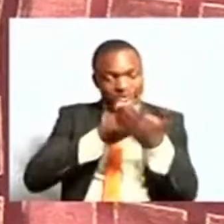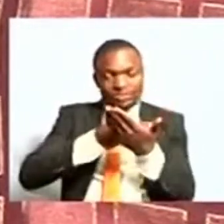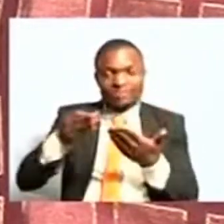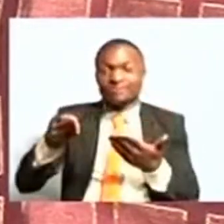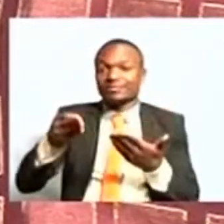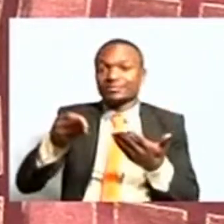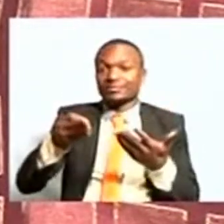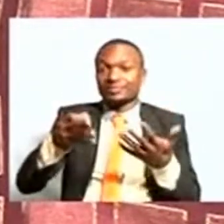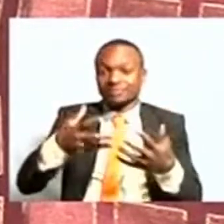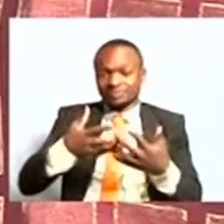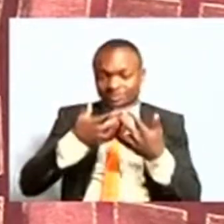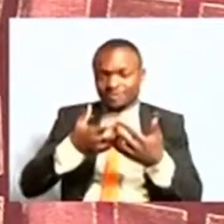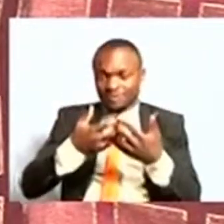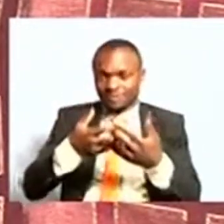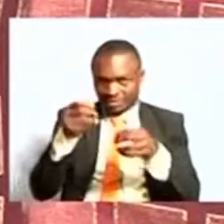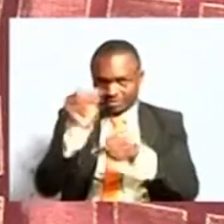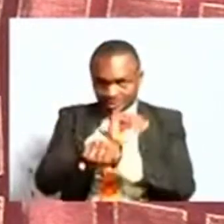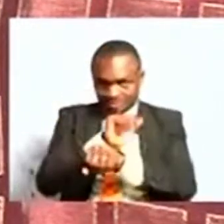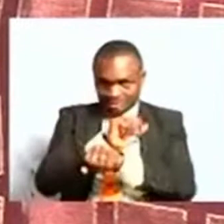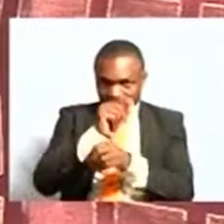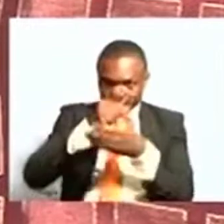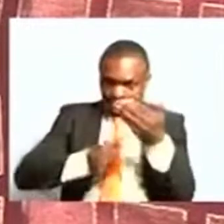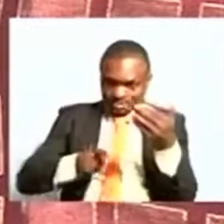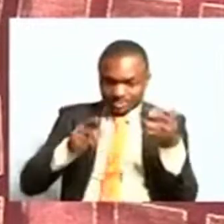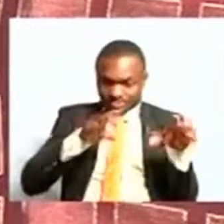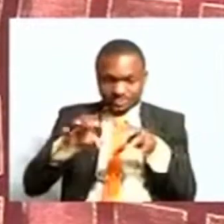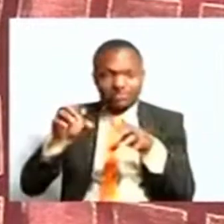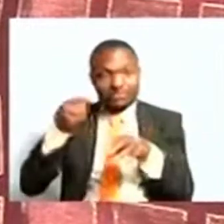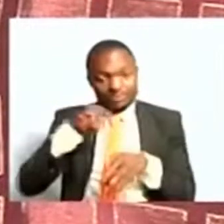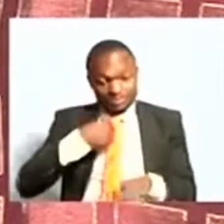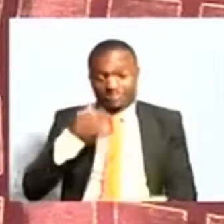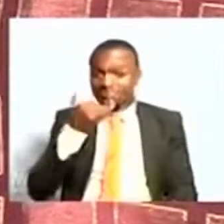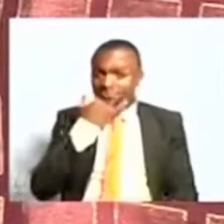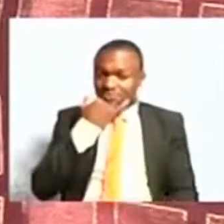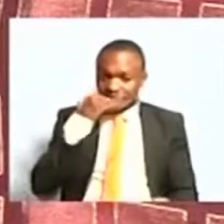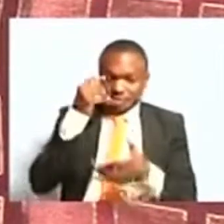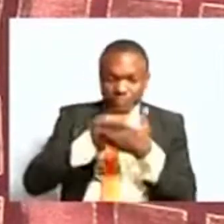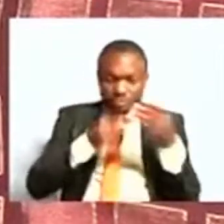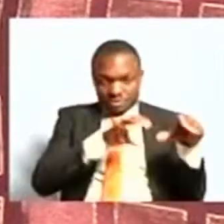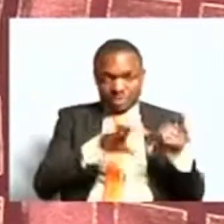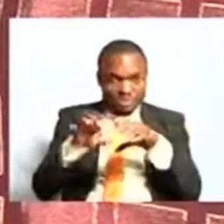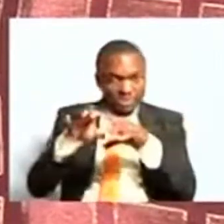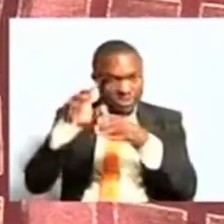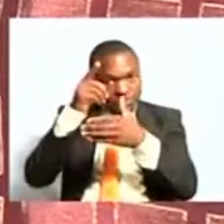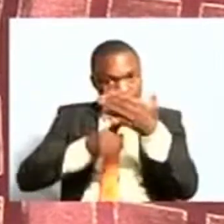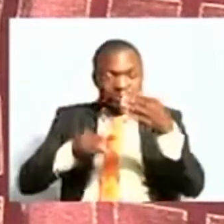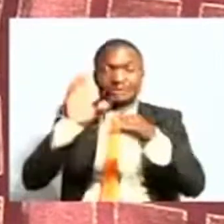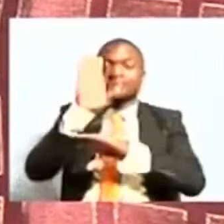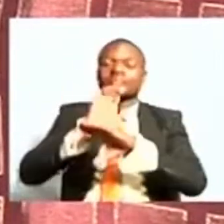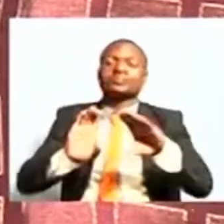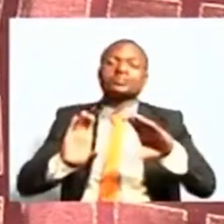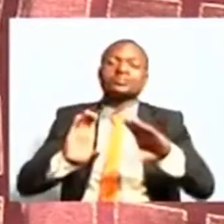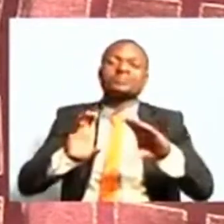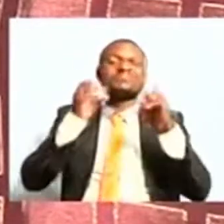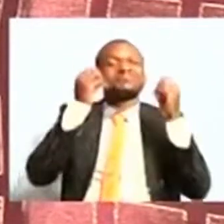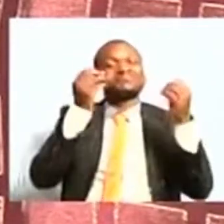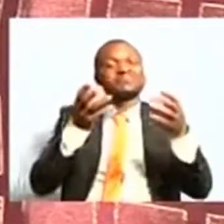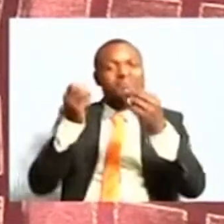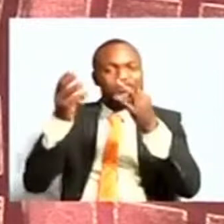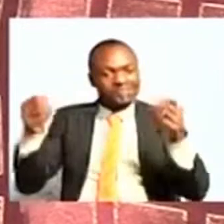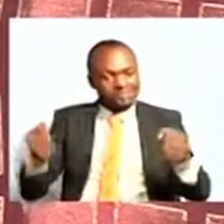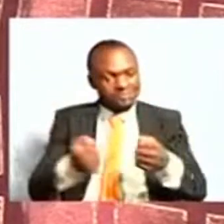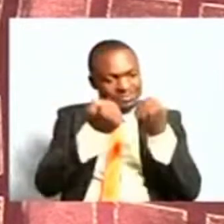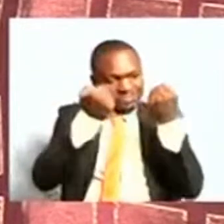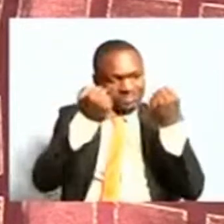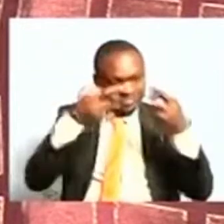machine. So what am I doing wrong? So what we are doing wrong is what is causing many accidents,